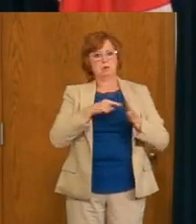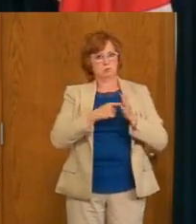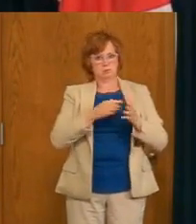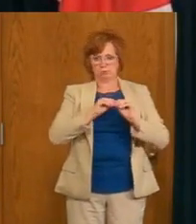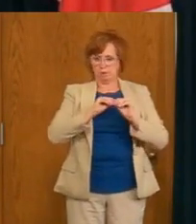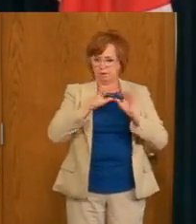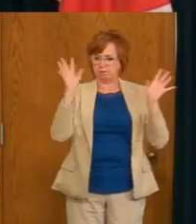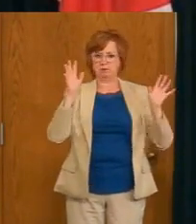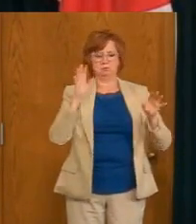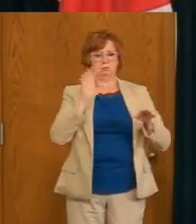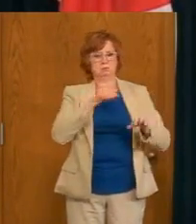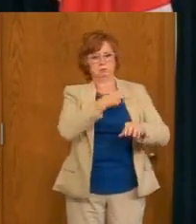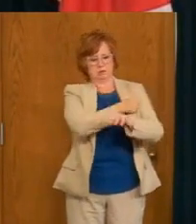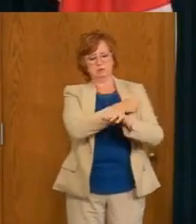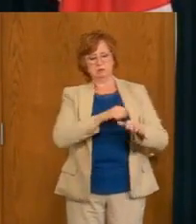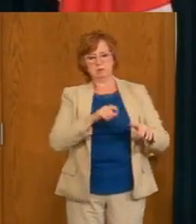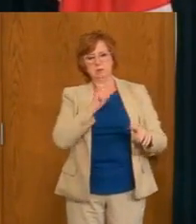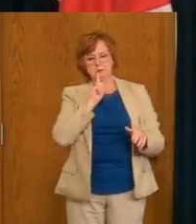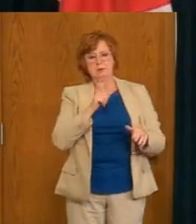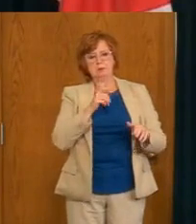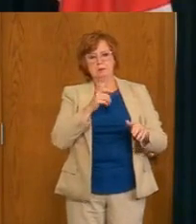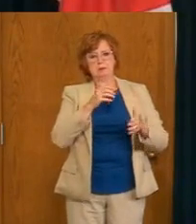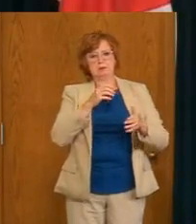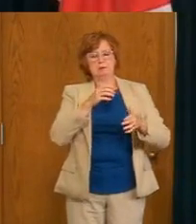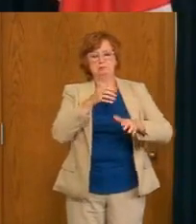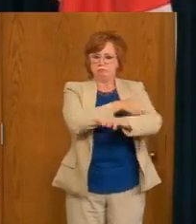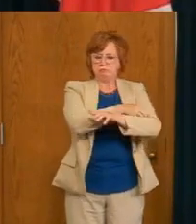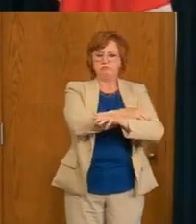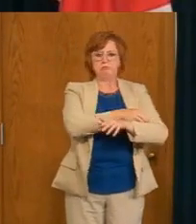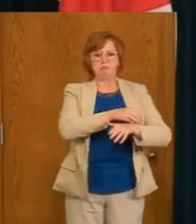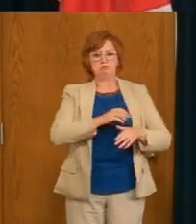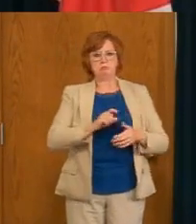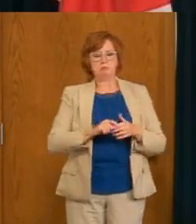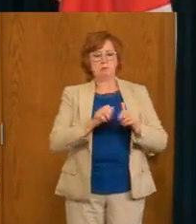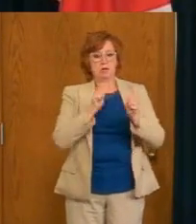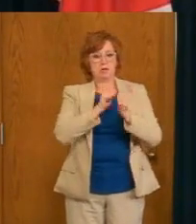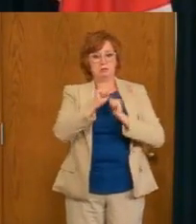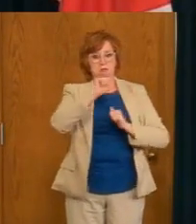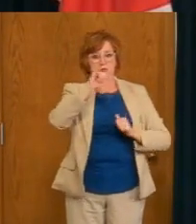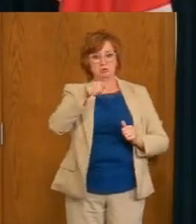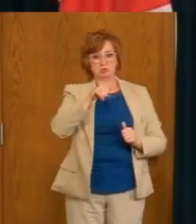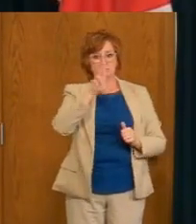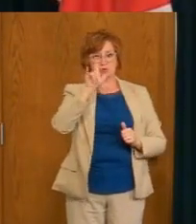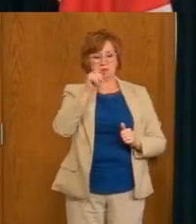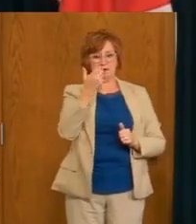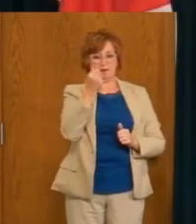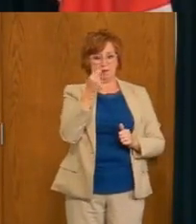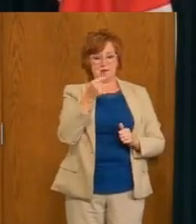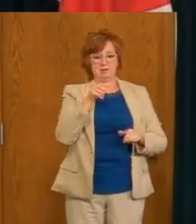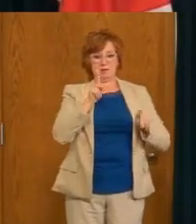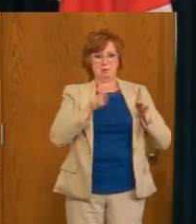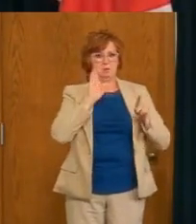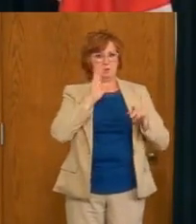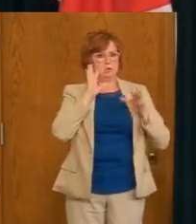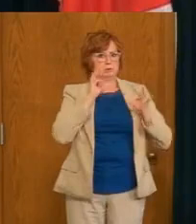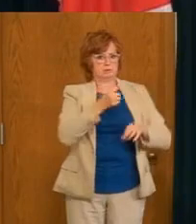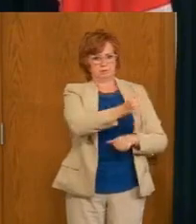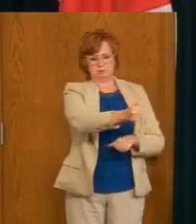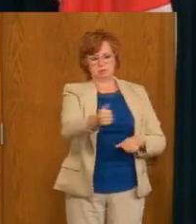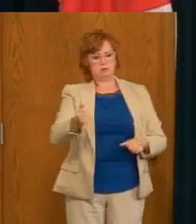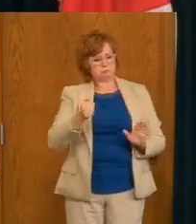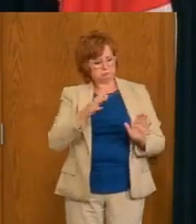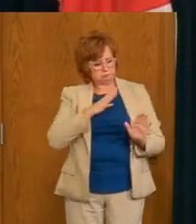these recommendations that were there. By far and away, the most effective tool that we have encountered over the course of the last now 17